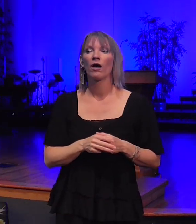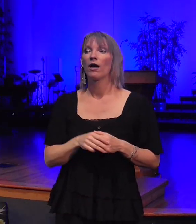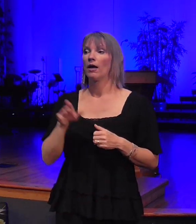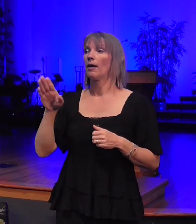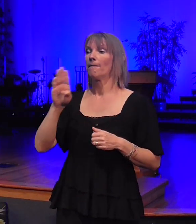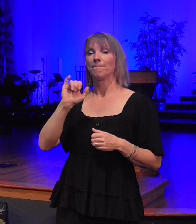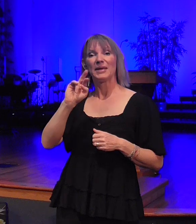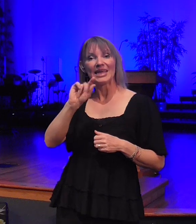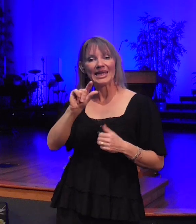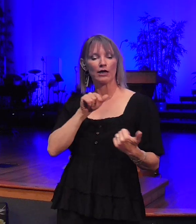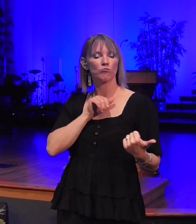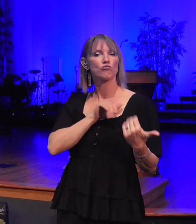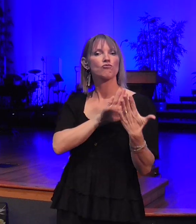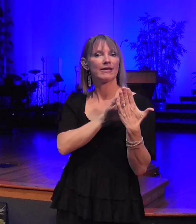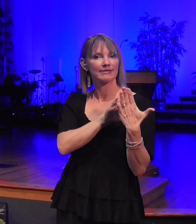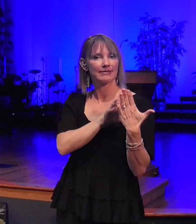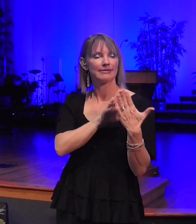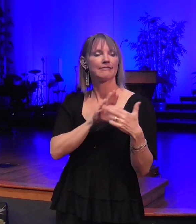Being present.